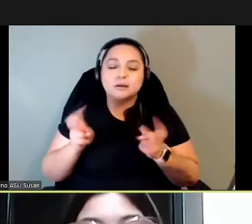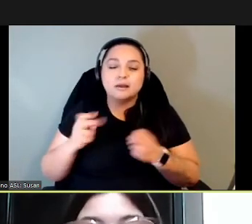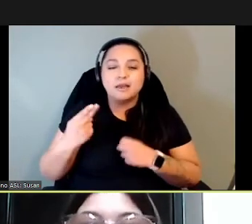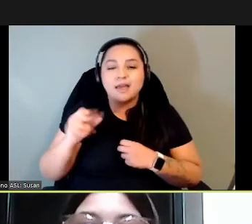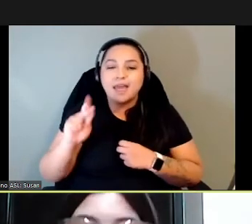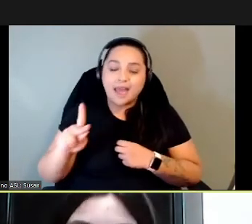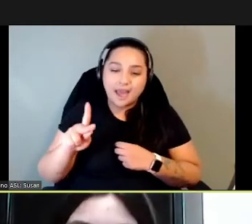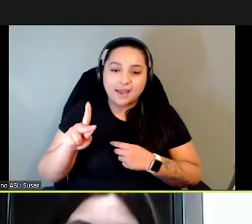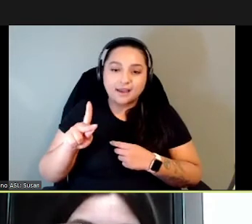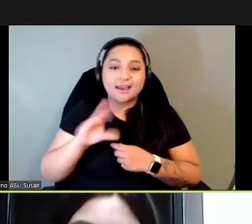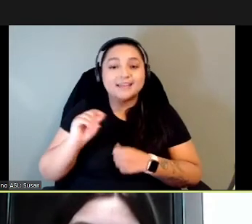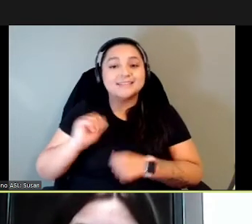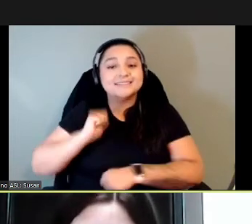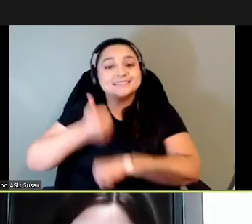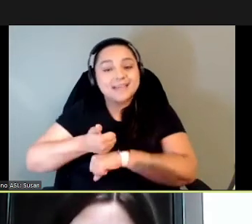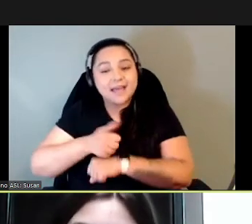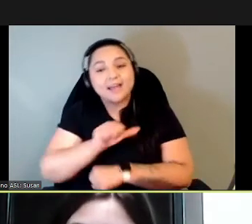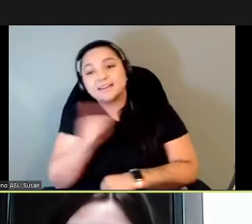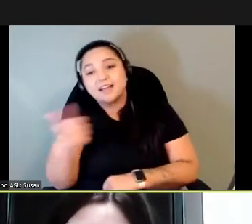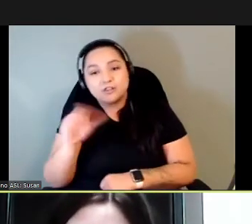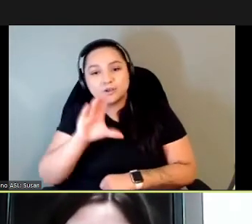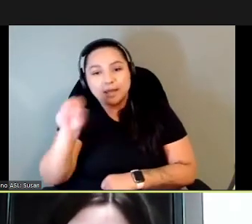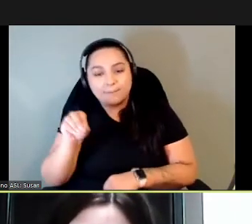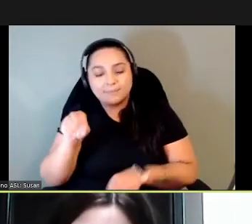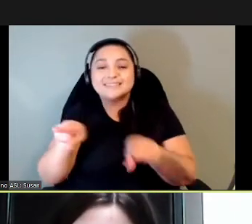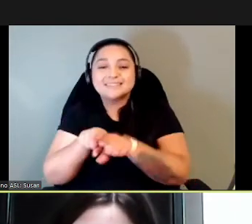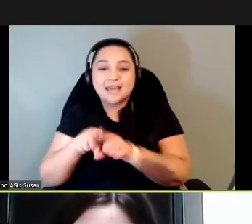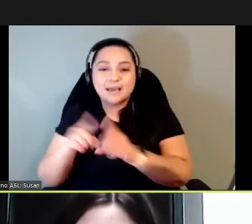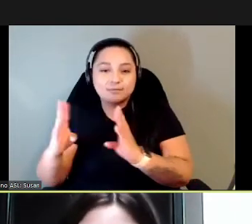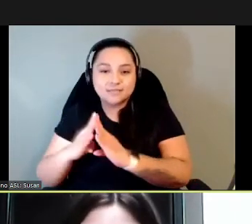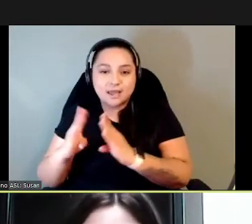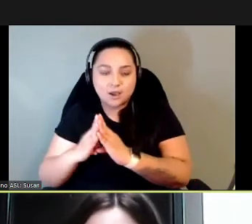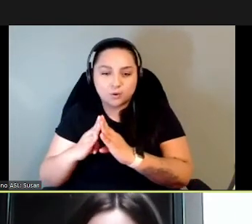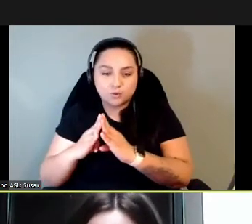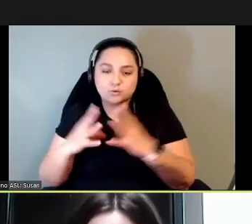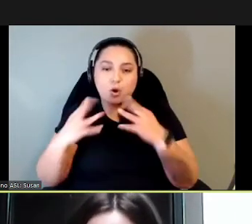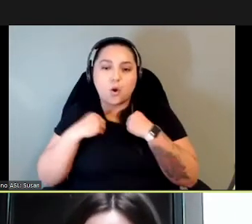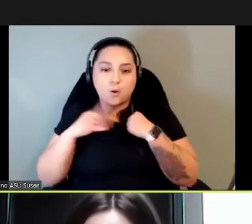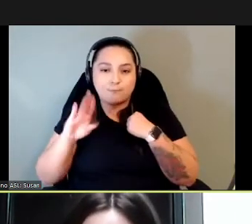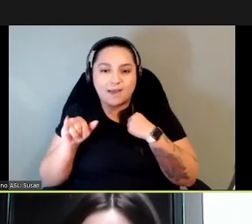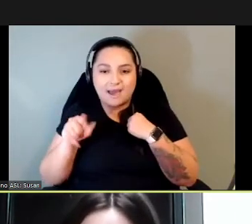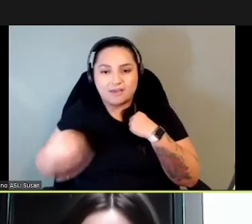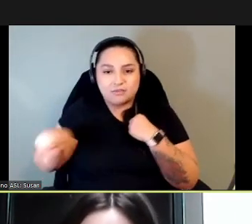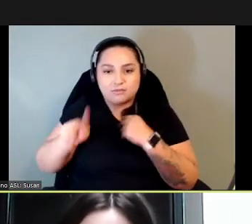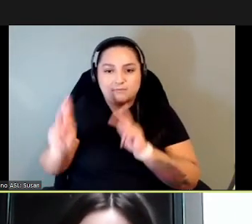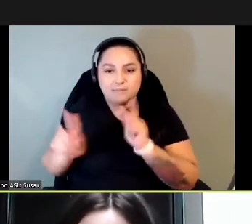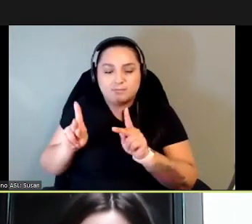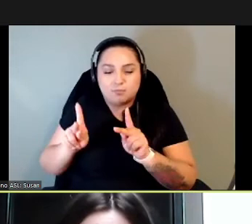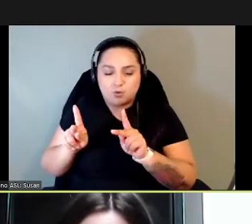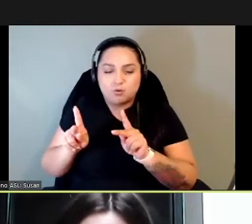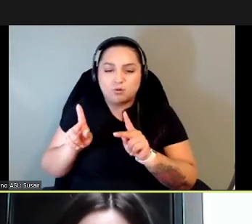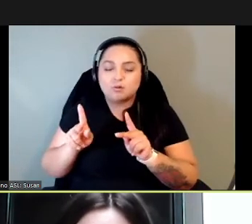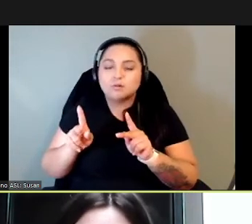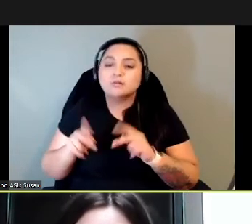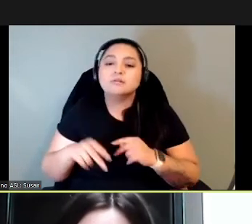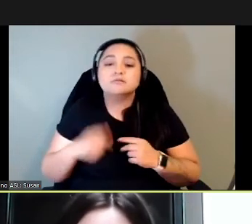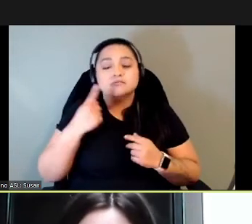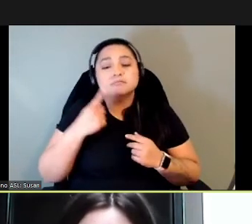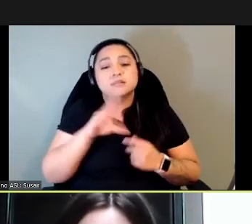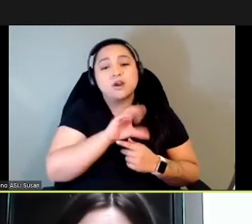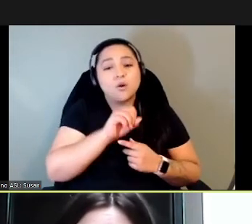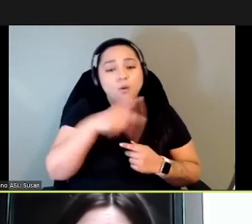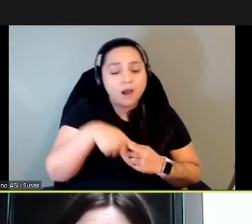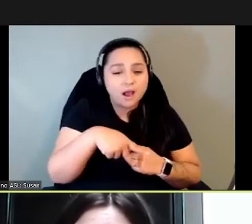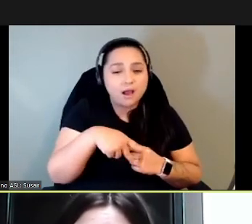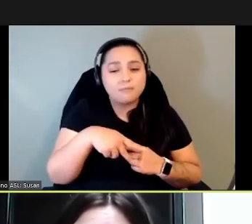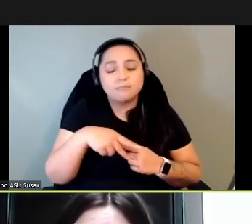town, but owned by those young people. No? So for me, it has a lot of similarities. And yes, it can be an